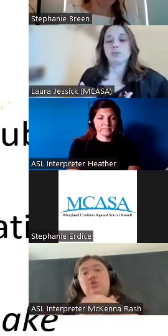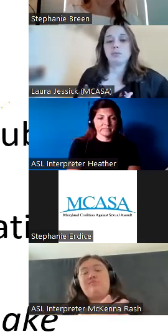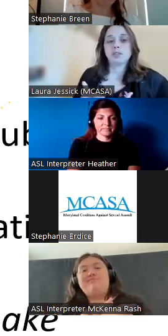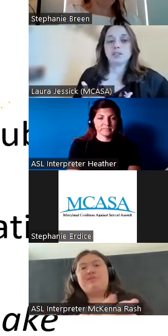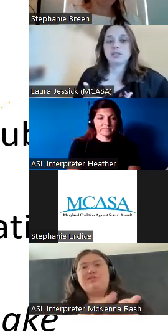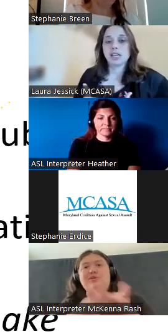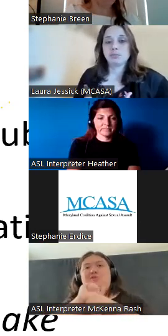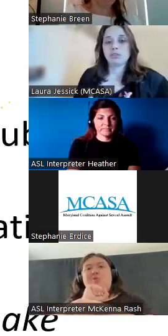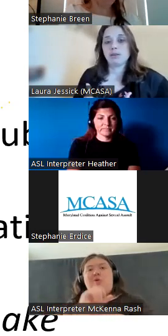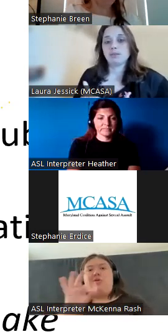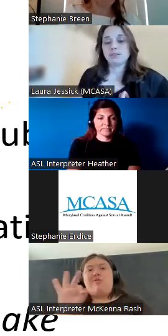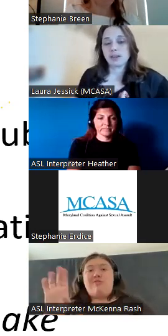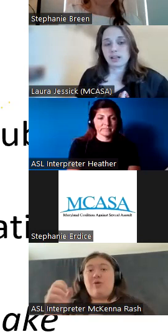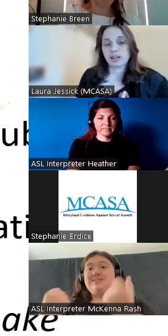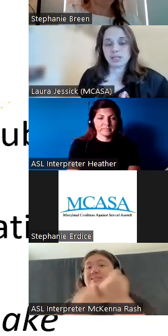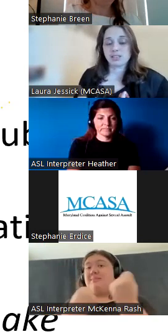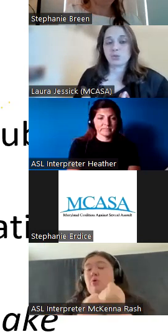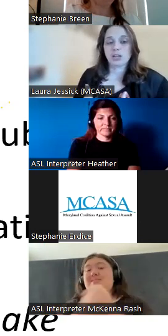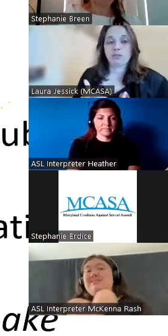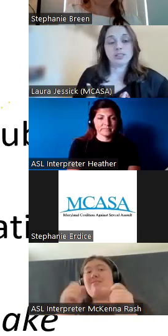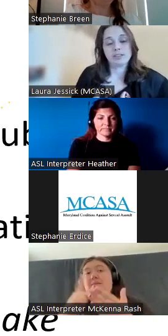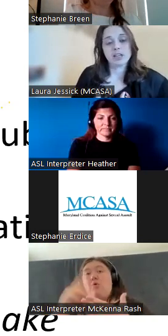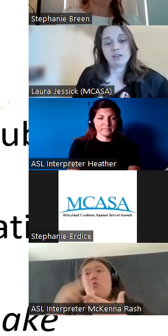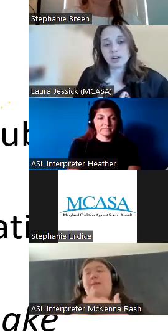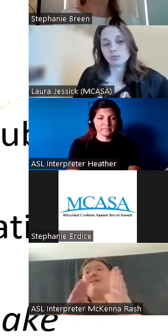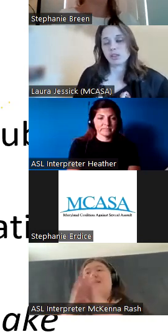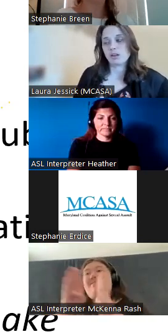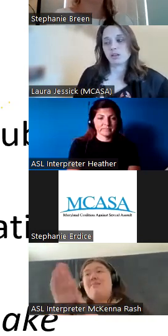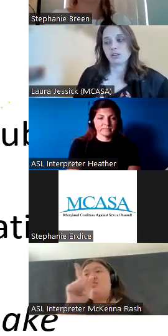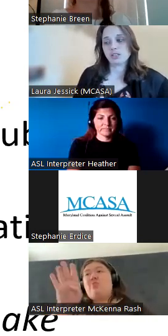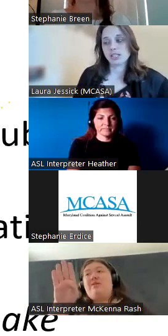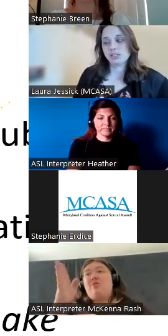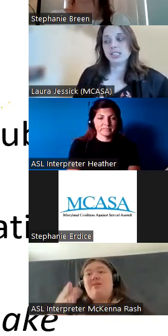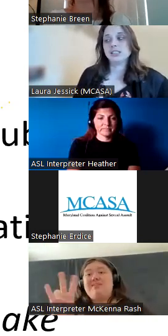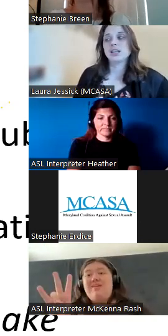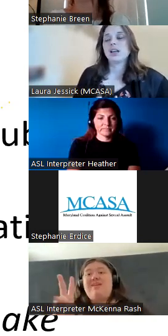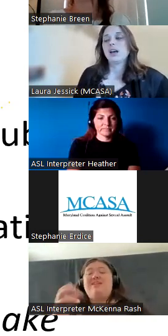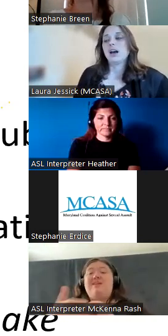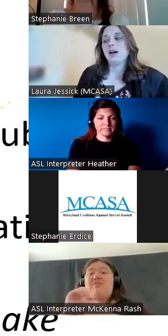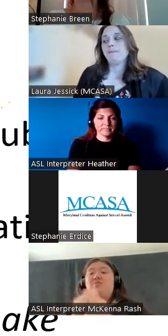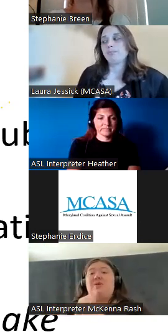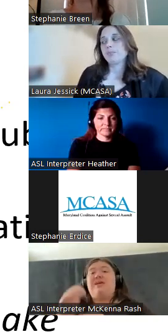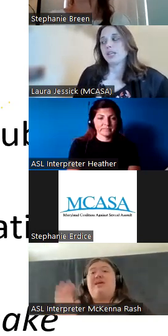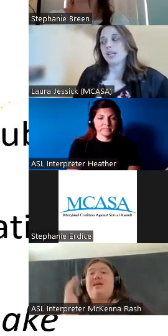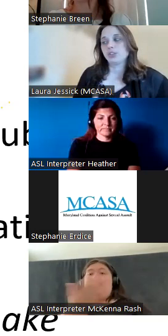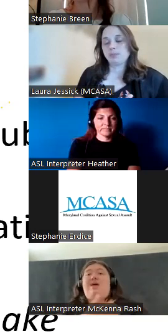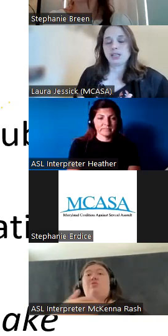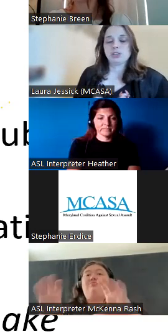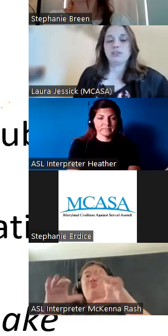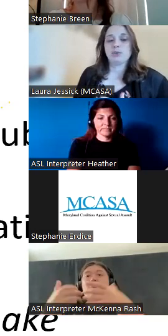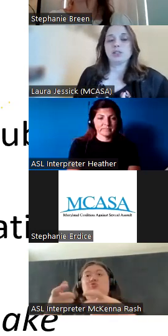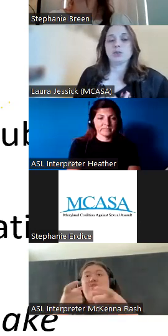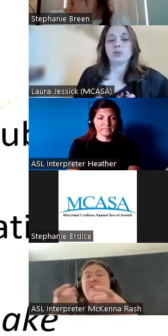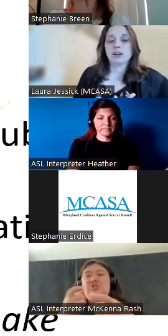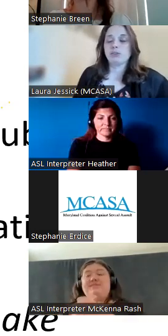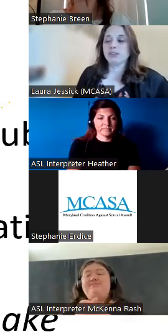support SAFE program development and 24/7 coverage within our jurisdictions, and just making